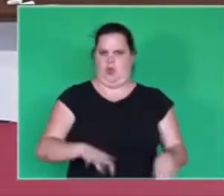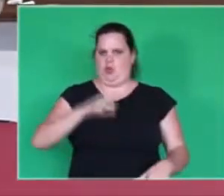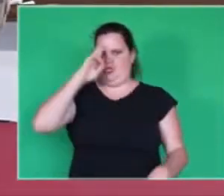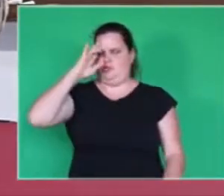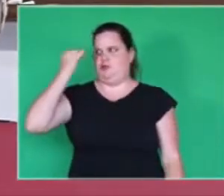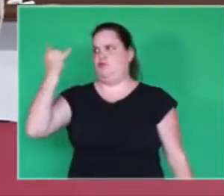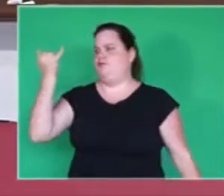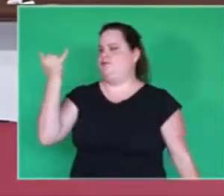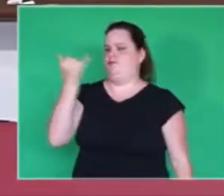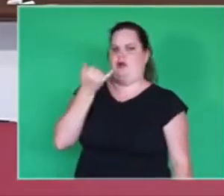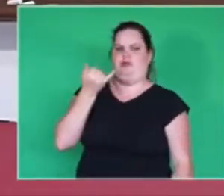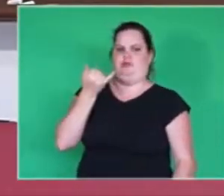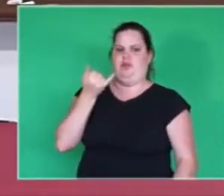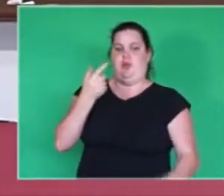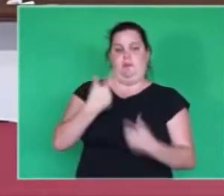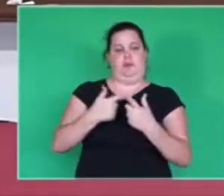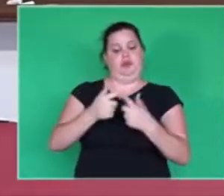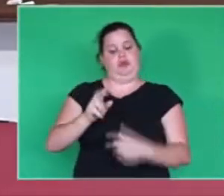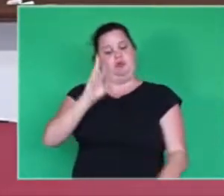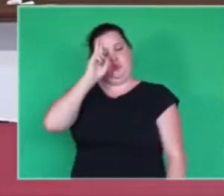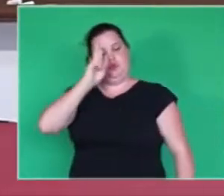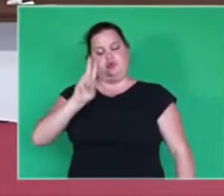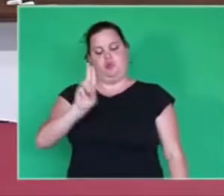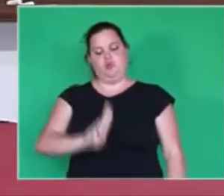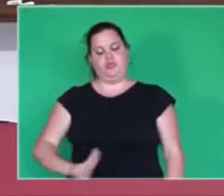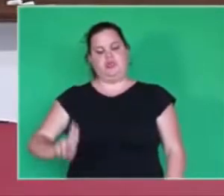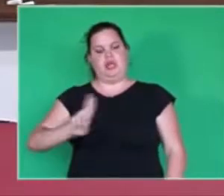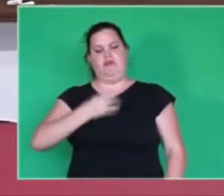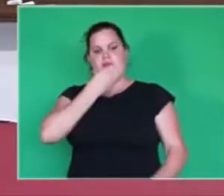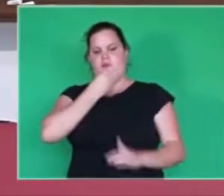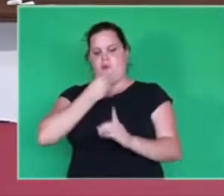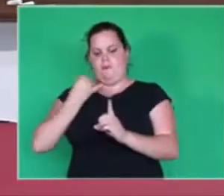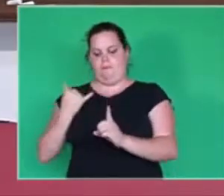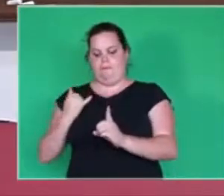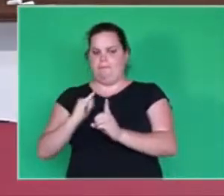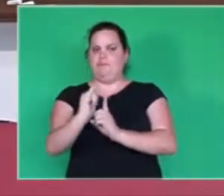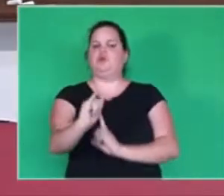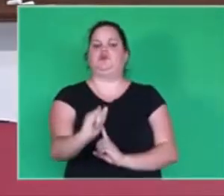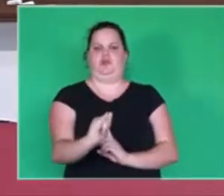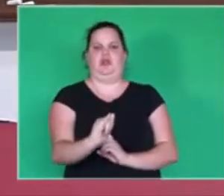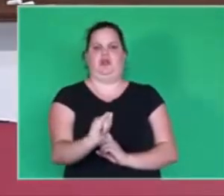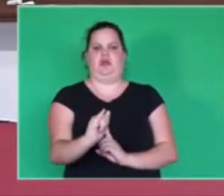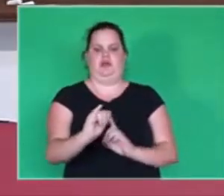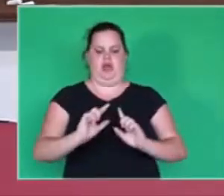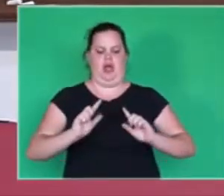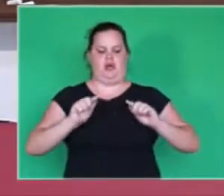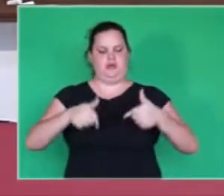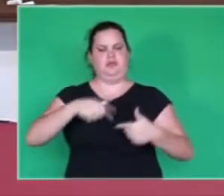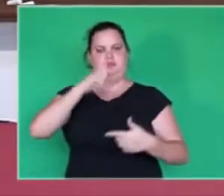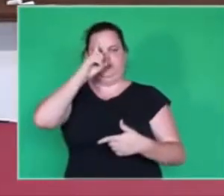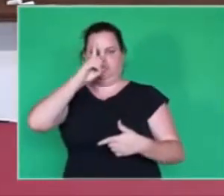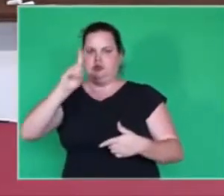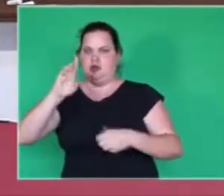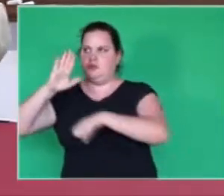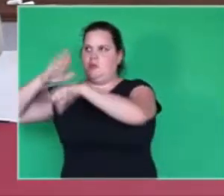didn't listen to the prophets, because that's how God manifests himself amongst the